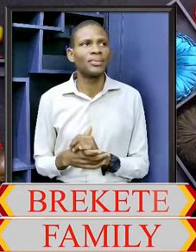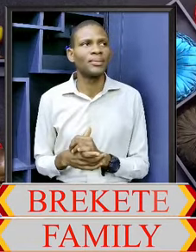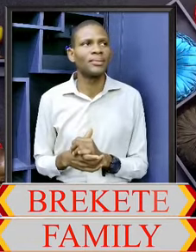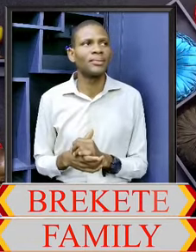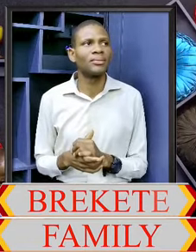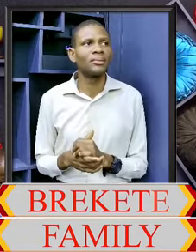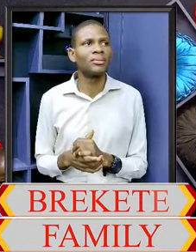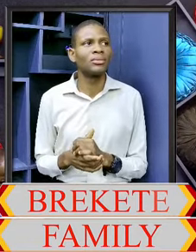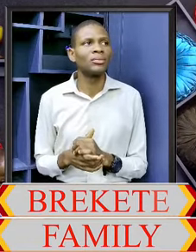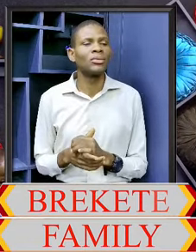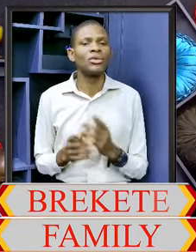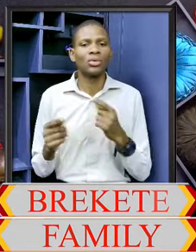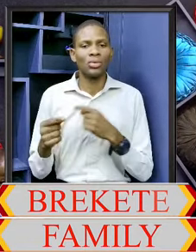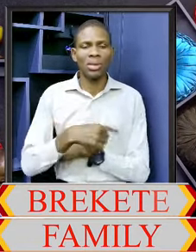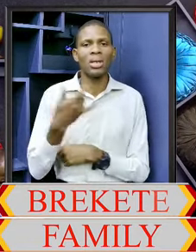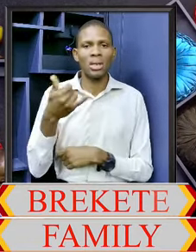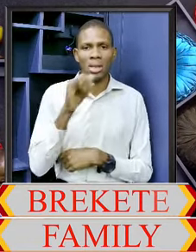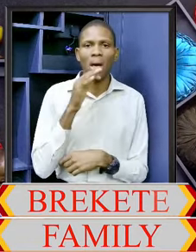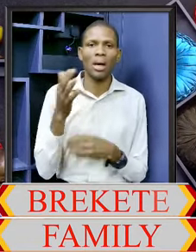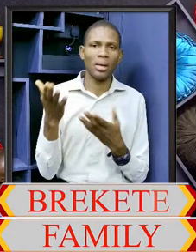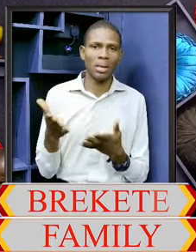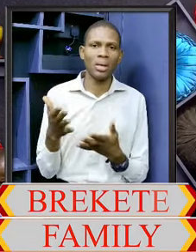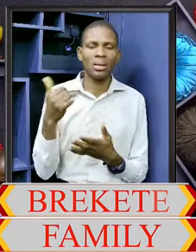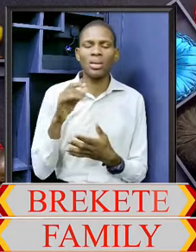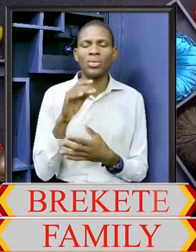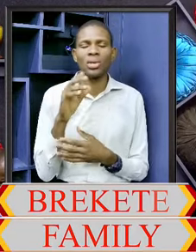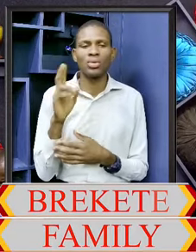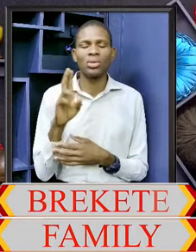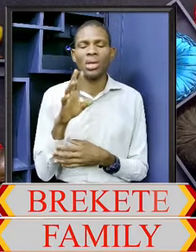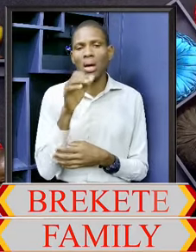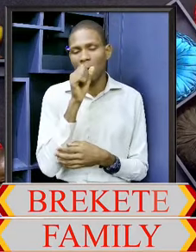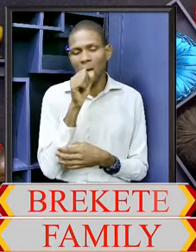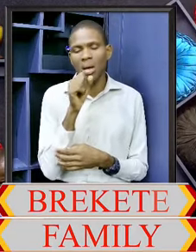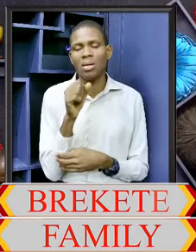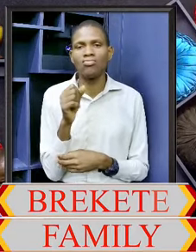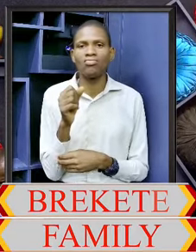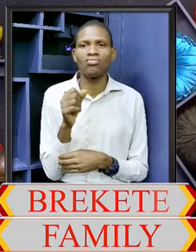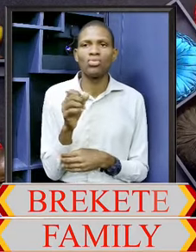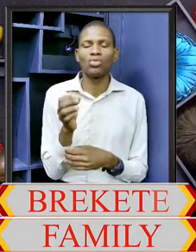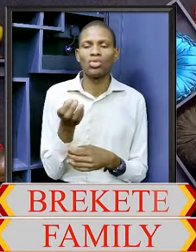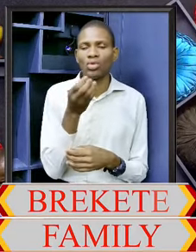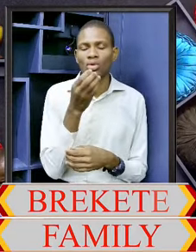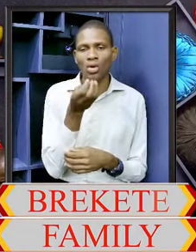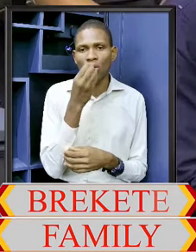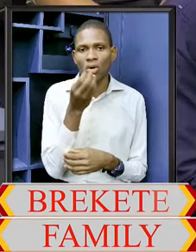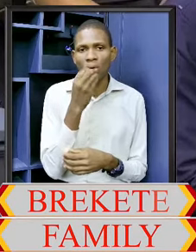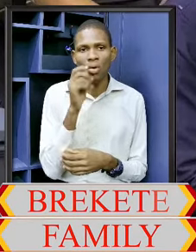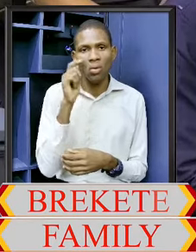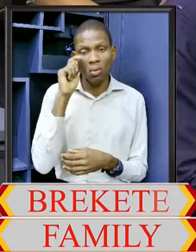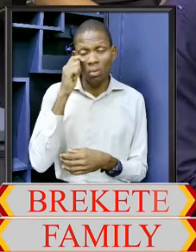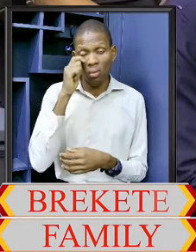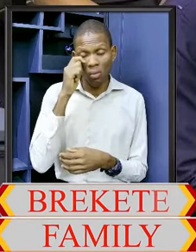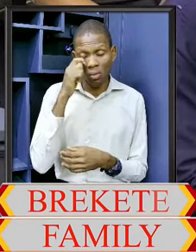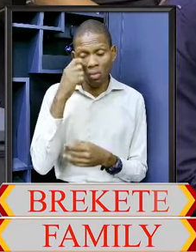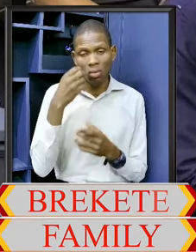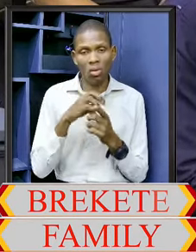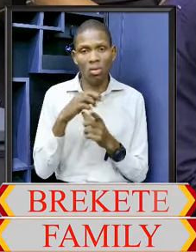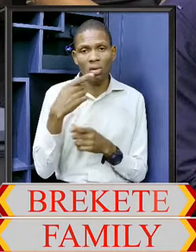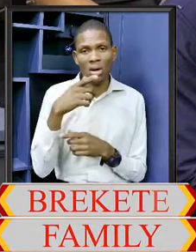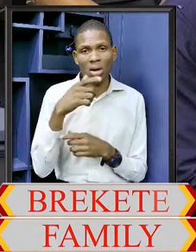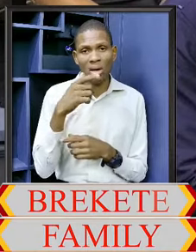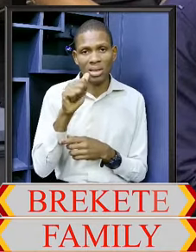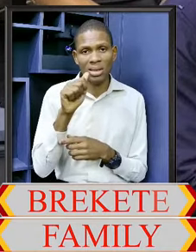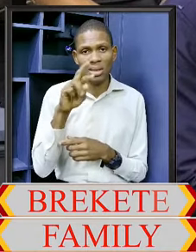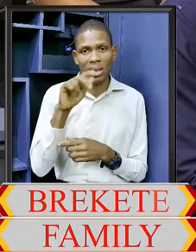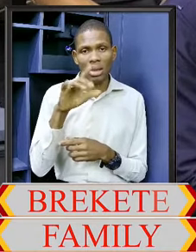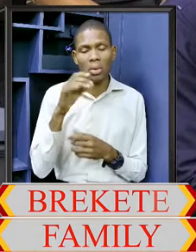so. Yeah. Today, then they for studio. They go take their own mouth one time reach, chop onion, or maybe na garlic, then they like. Anyone, even if